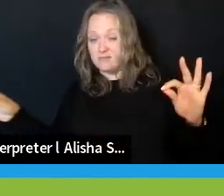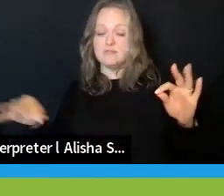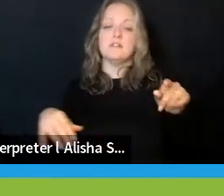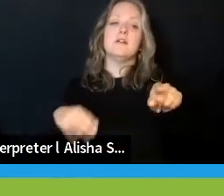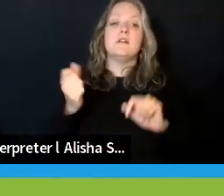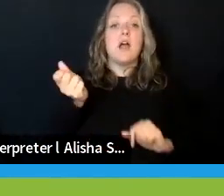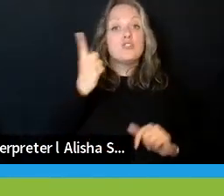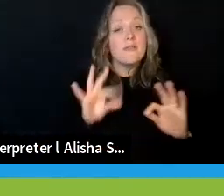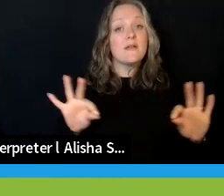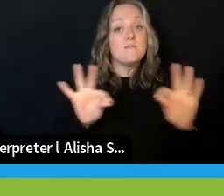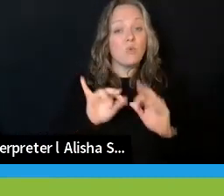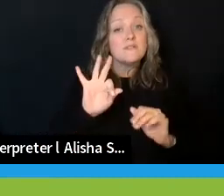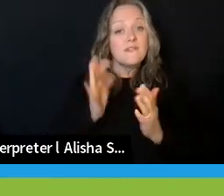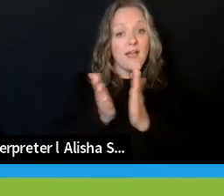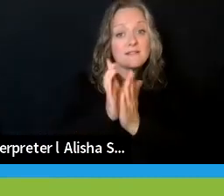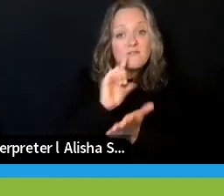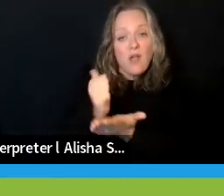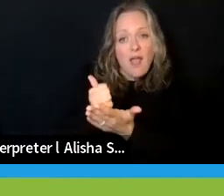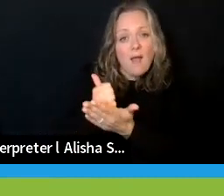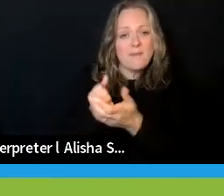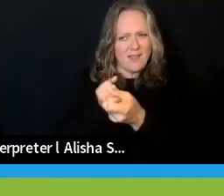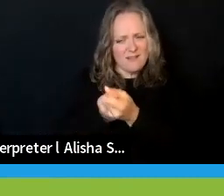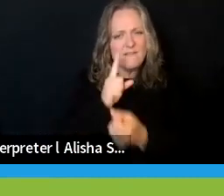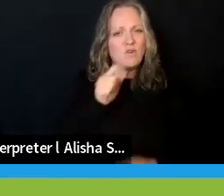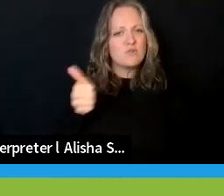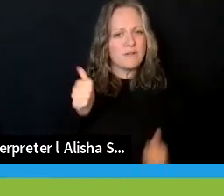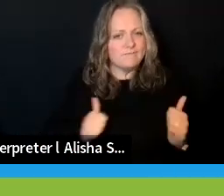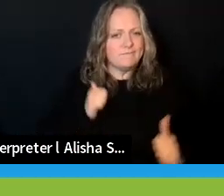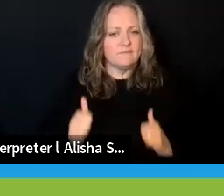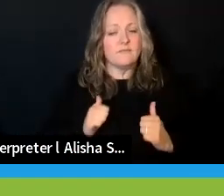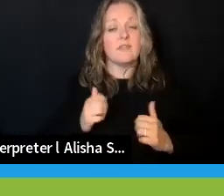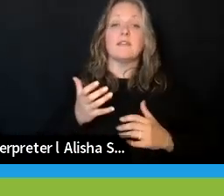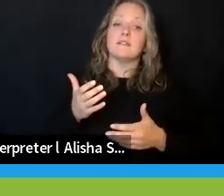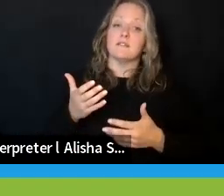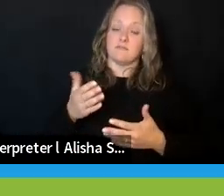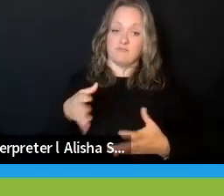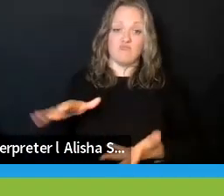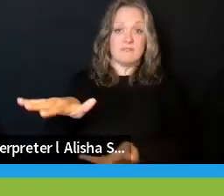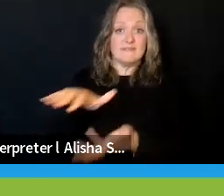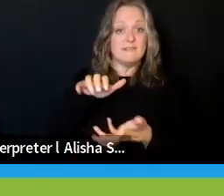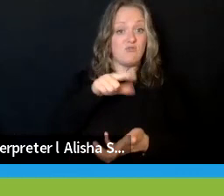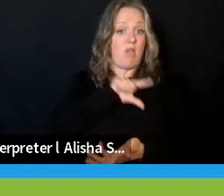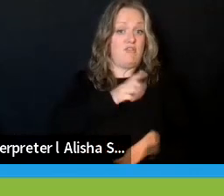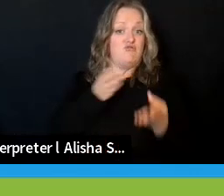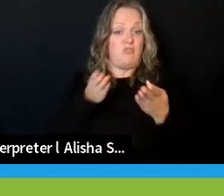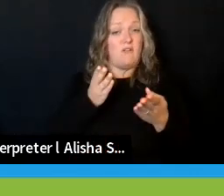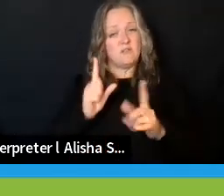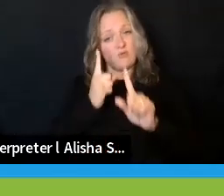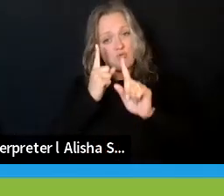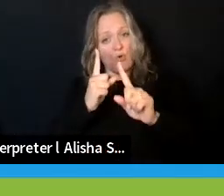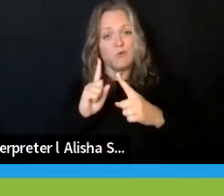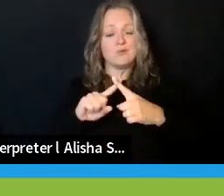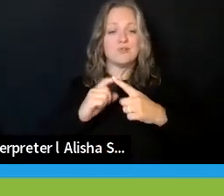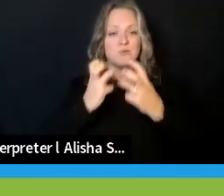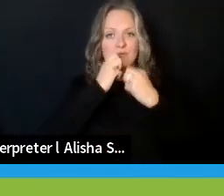importance of asking for help and advocating for oneself, receiving quality services designed to preserve youth's